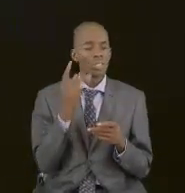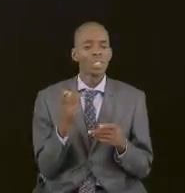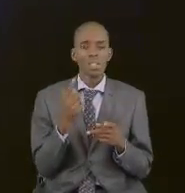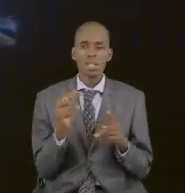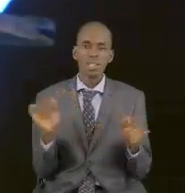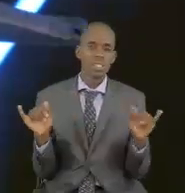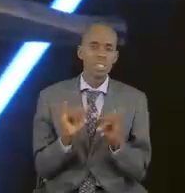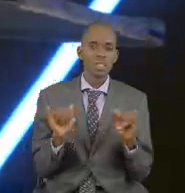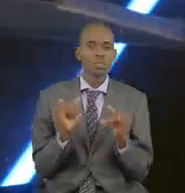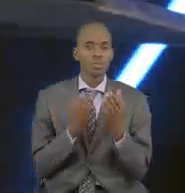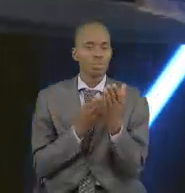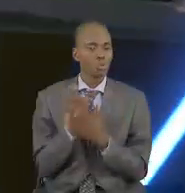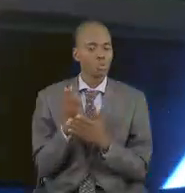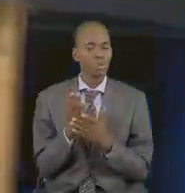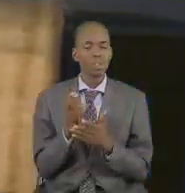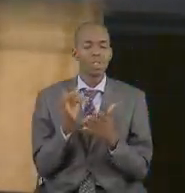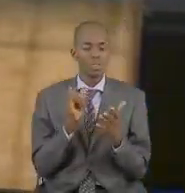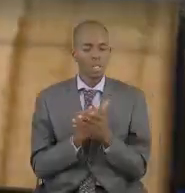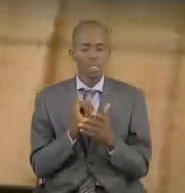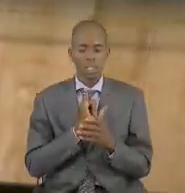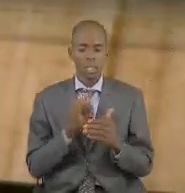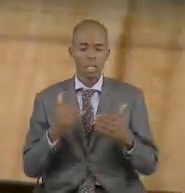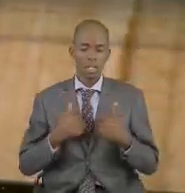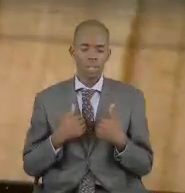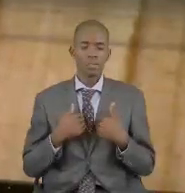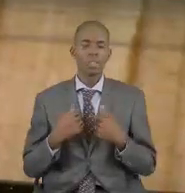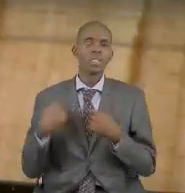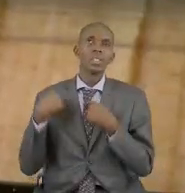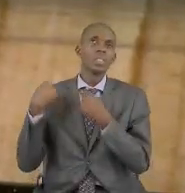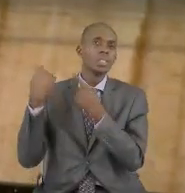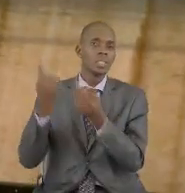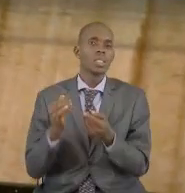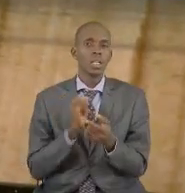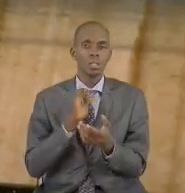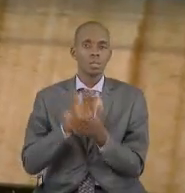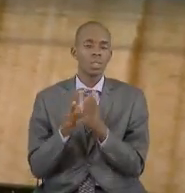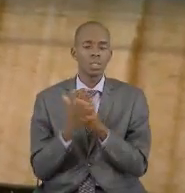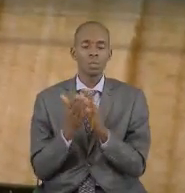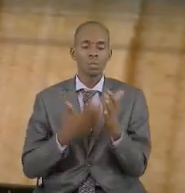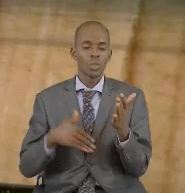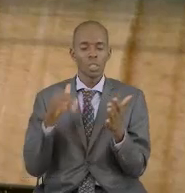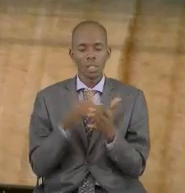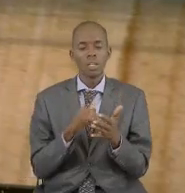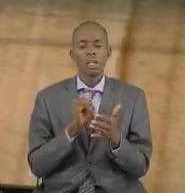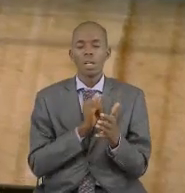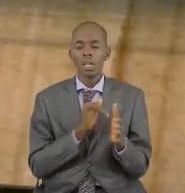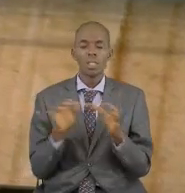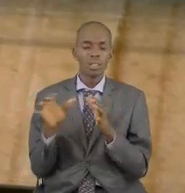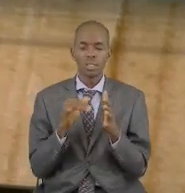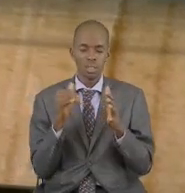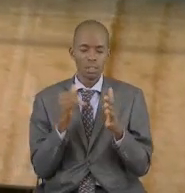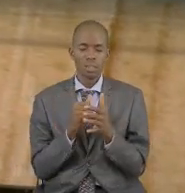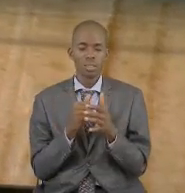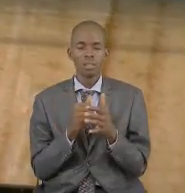and truthfulness that I have since I became born again. I didn't modify,